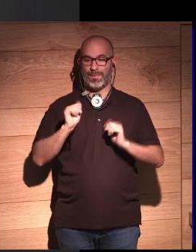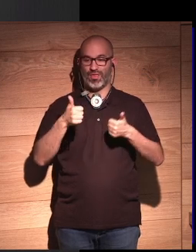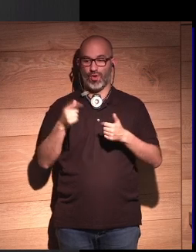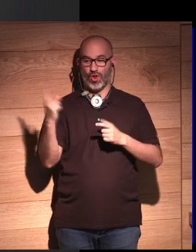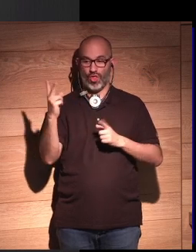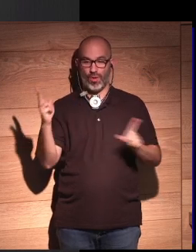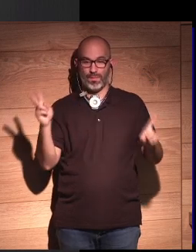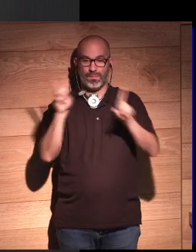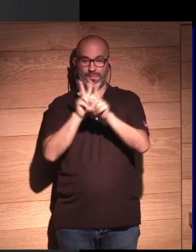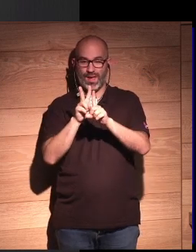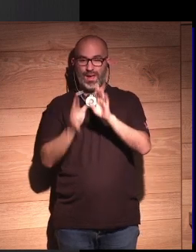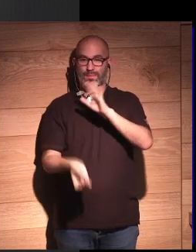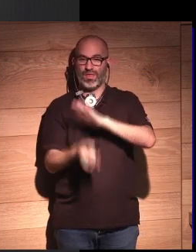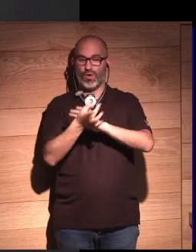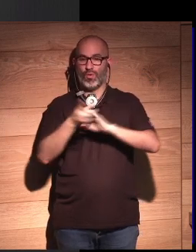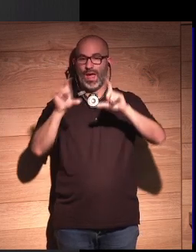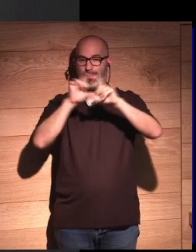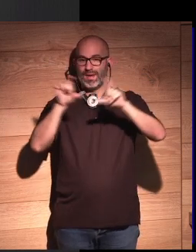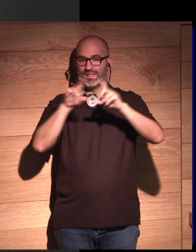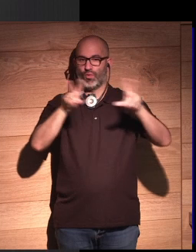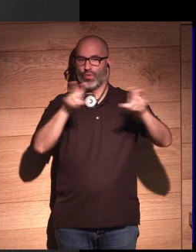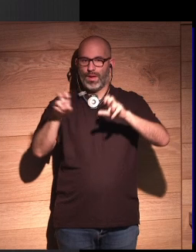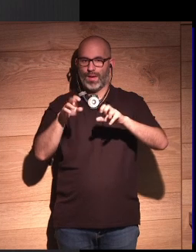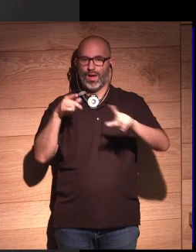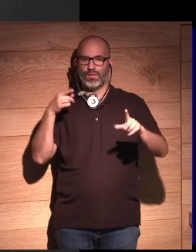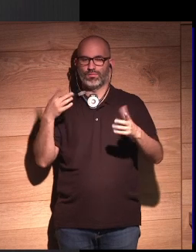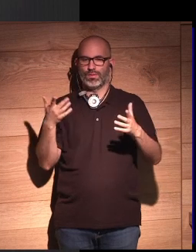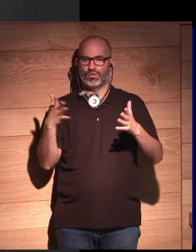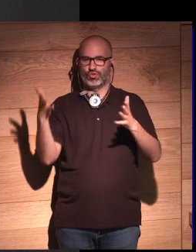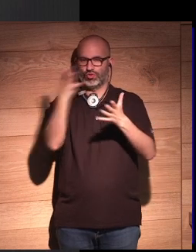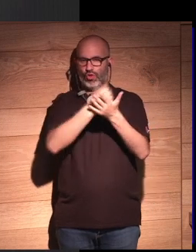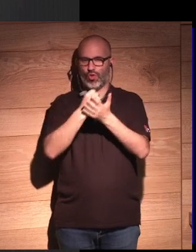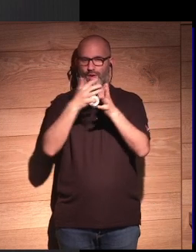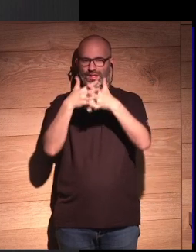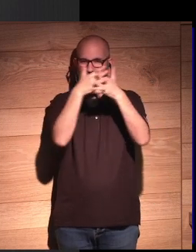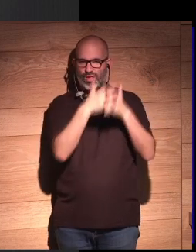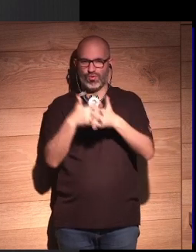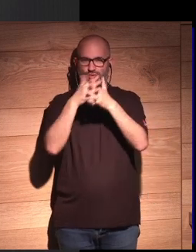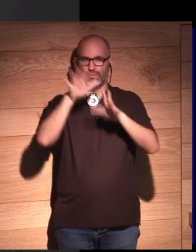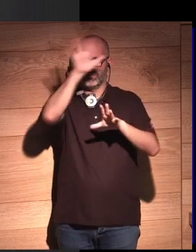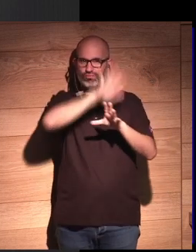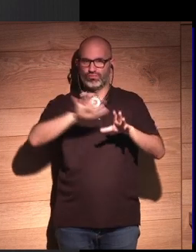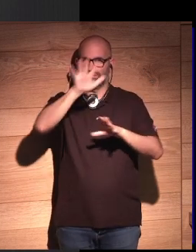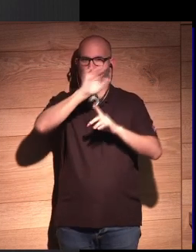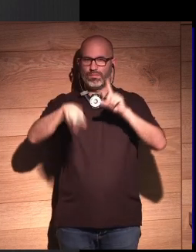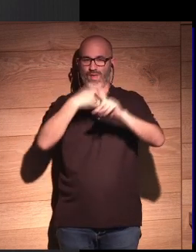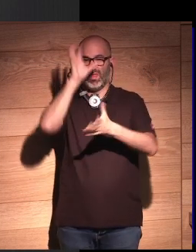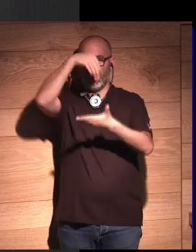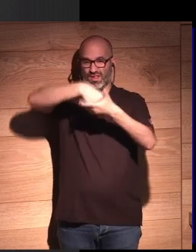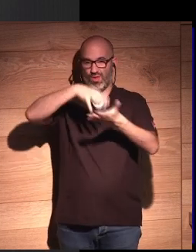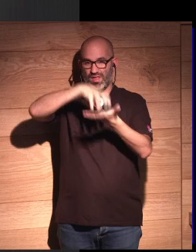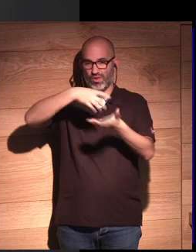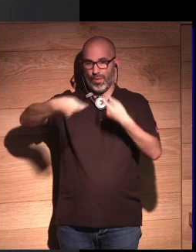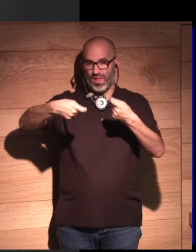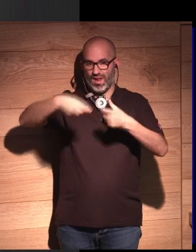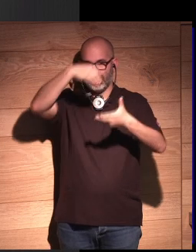is now all over the US in Westfield malls with a whole slate of works using